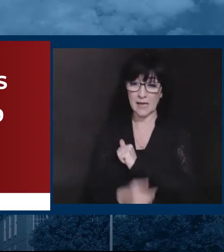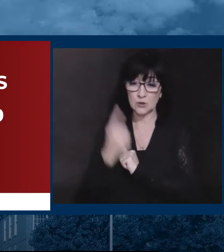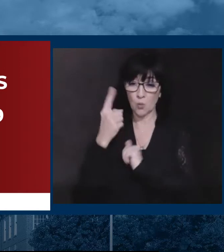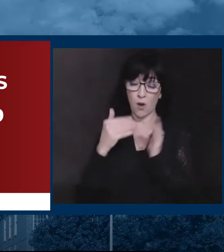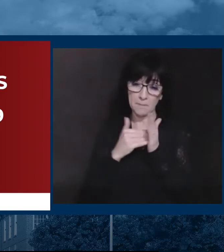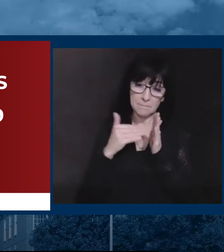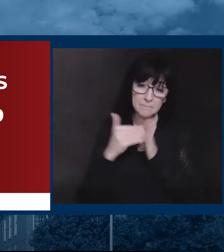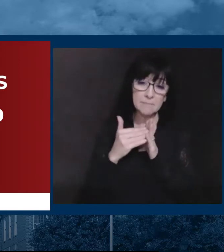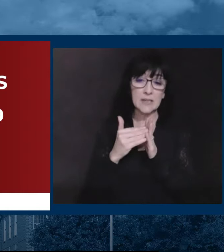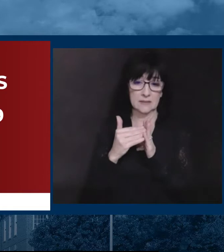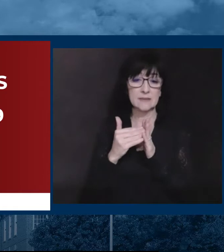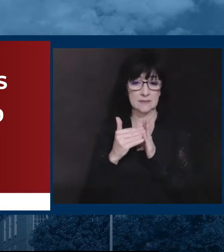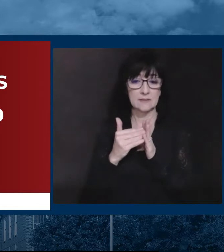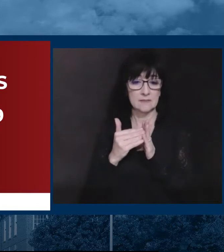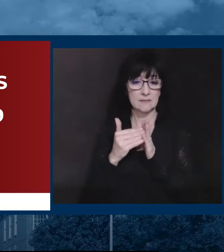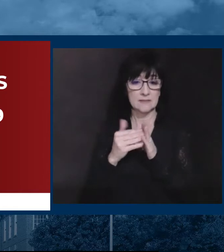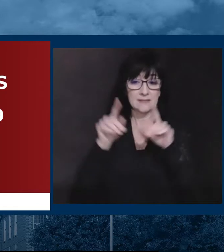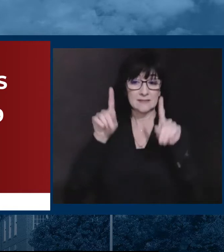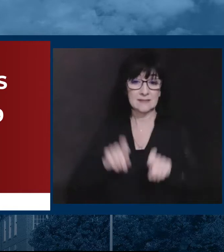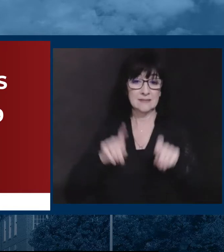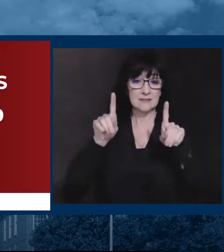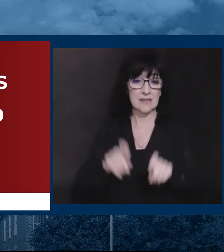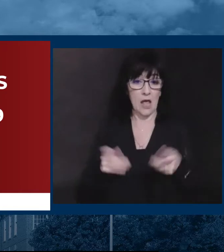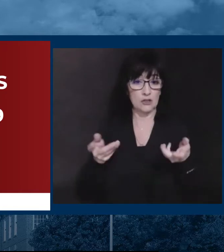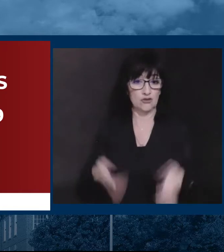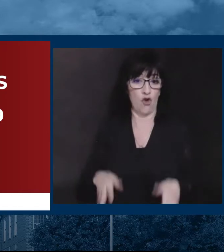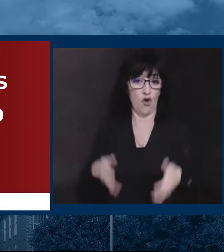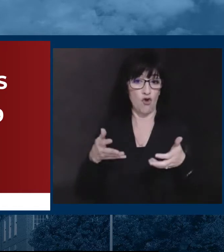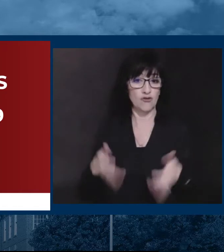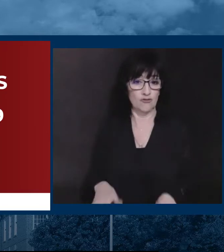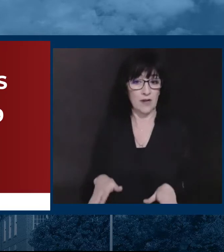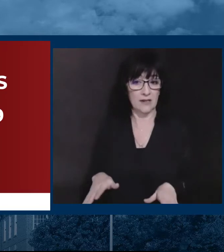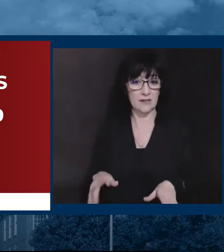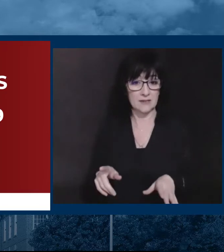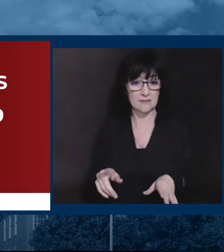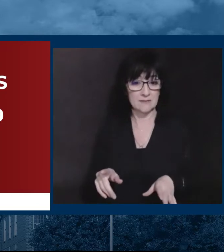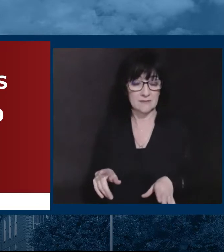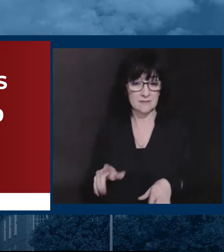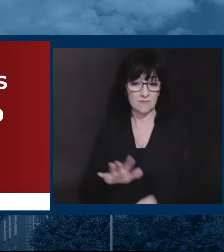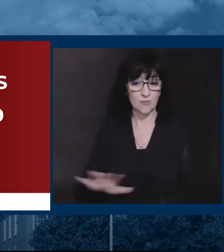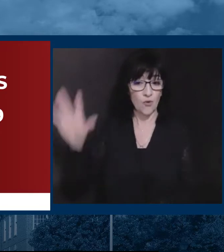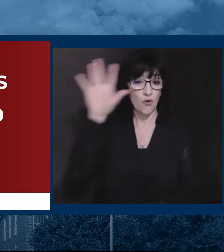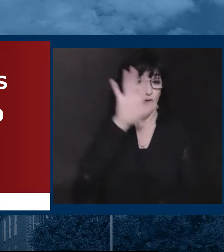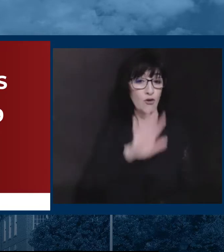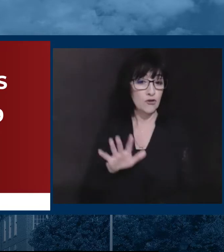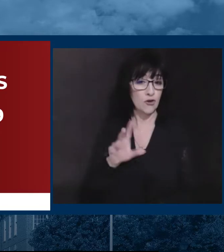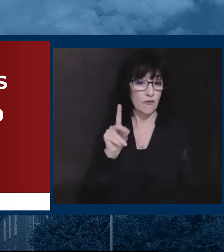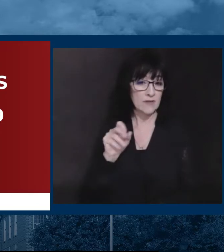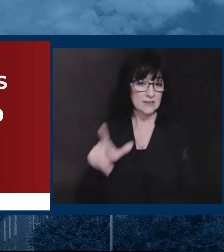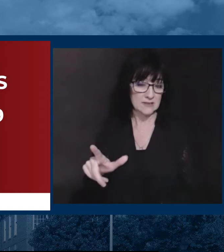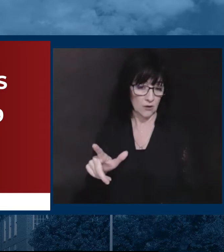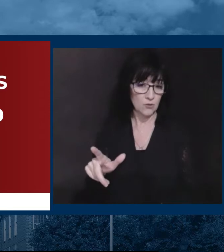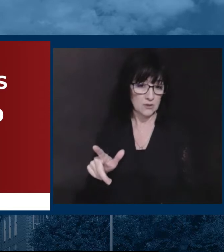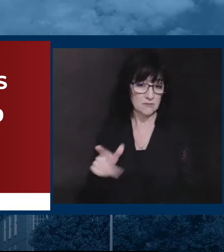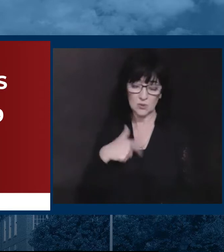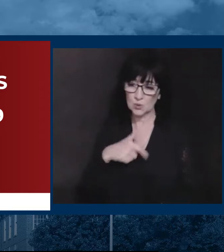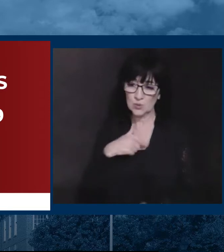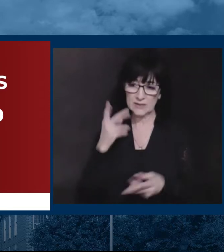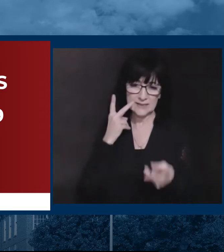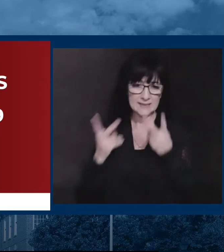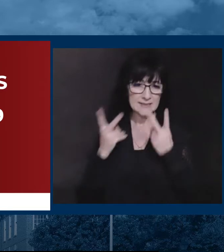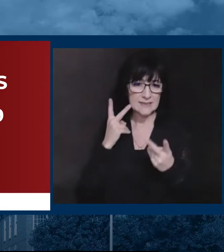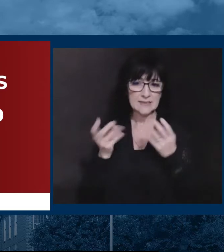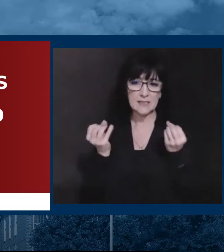number of tests that were administered, and obviously continuing to see too high a number of positive